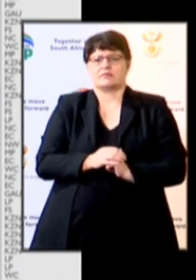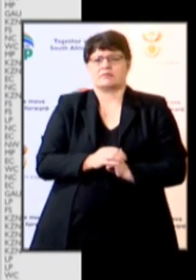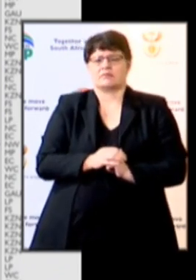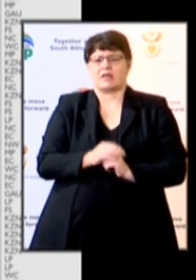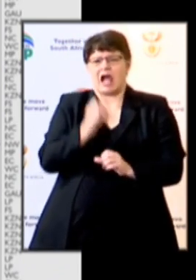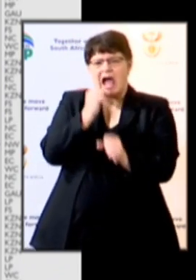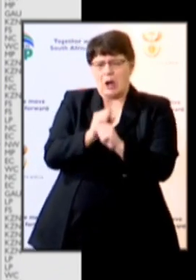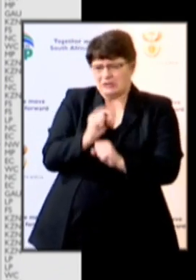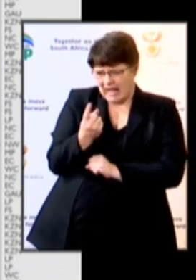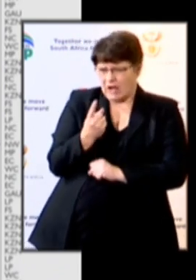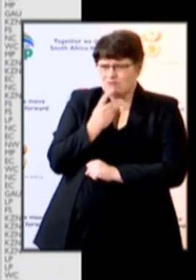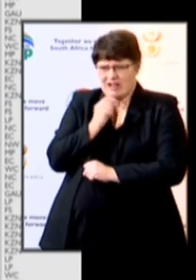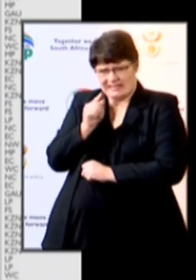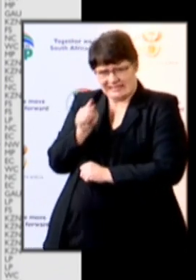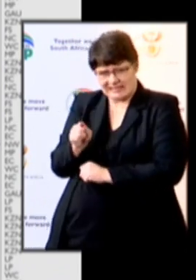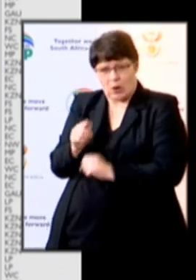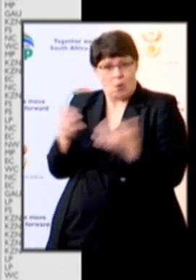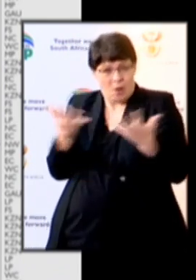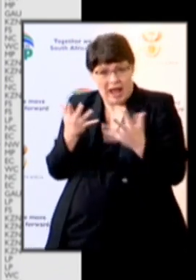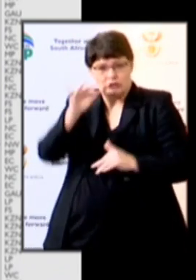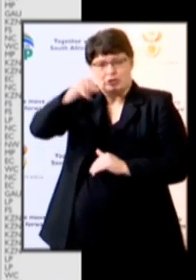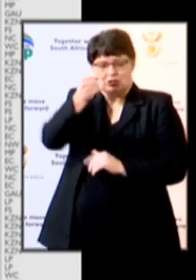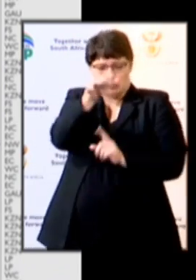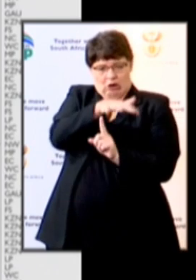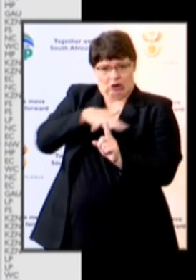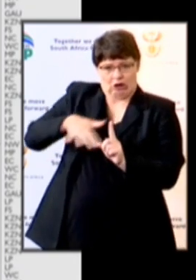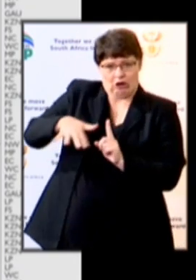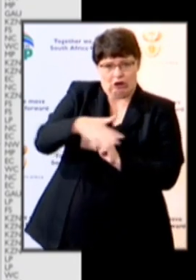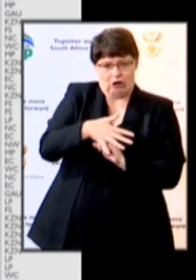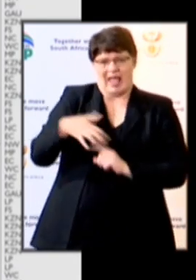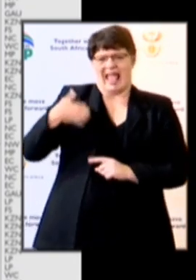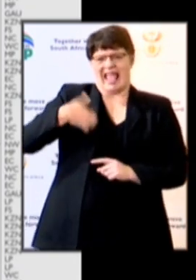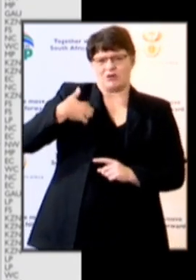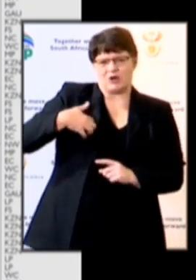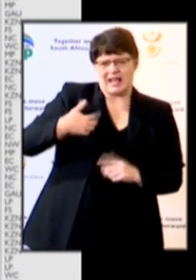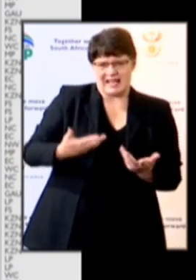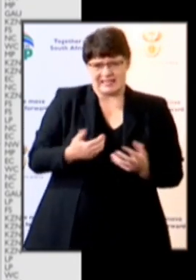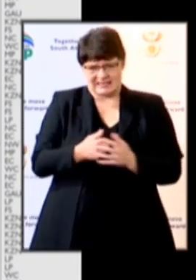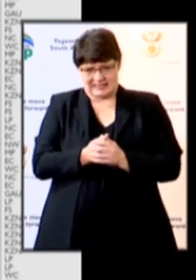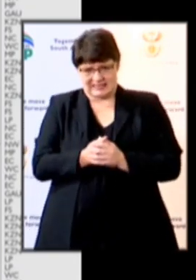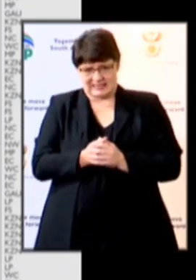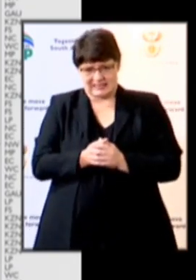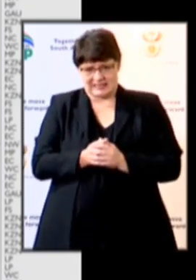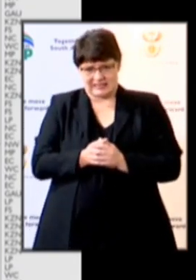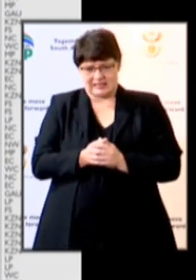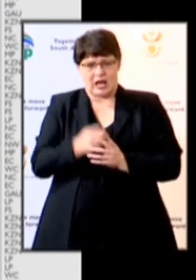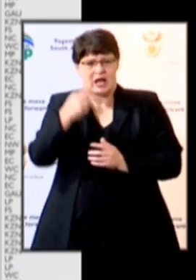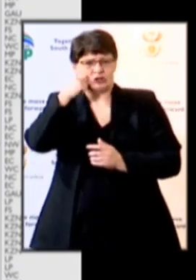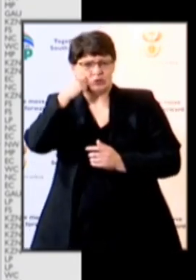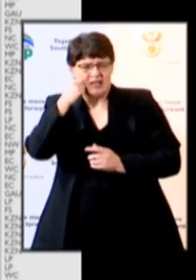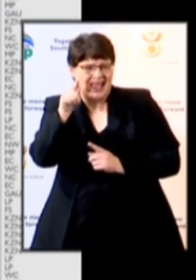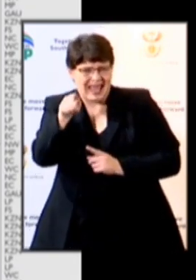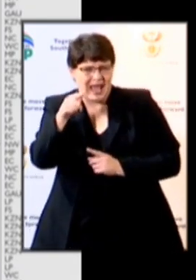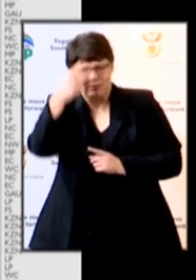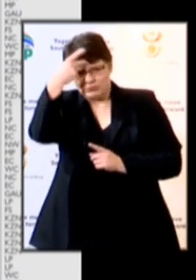around Gauteng, especially Joburg and Ekurhuleni and a bit in